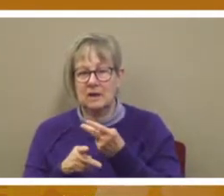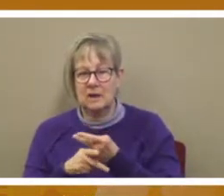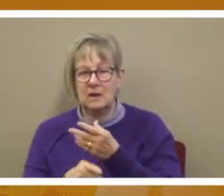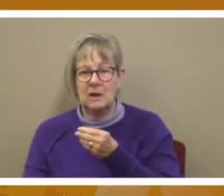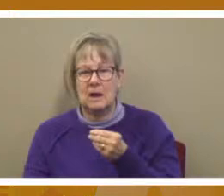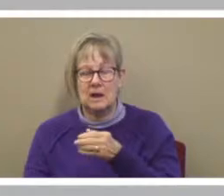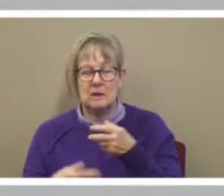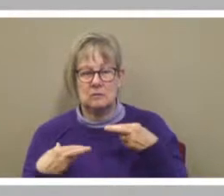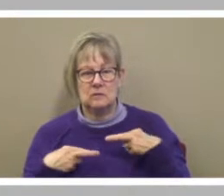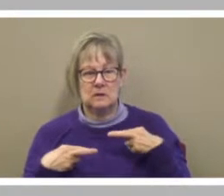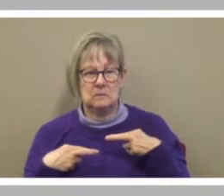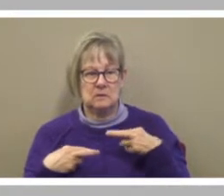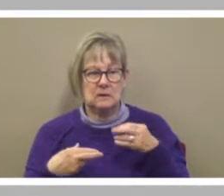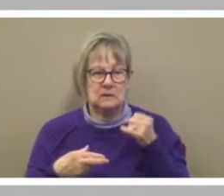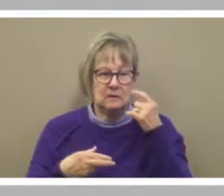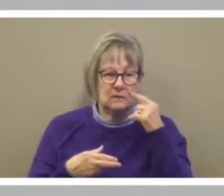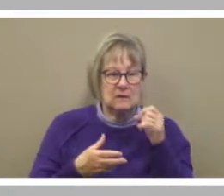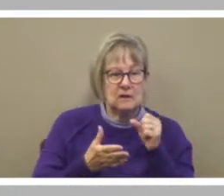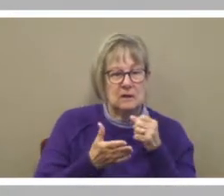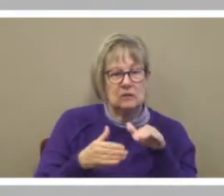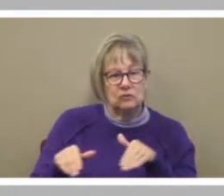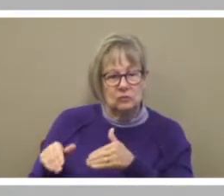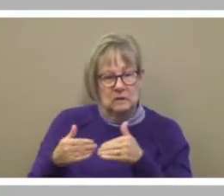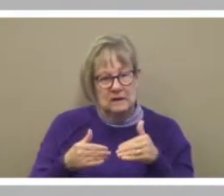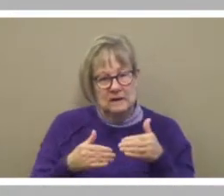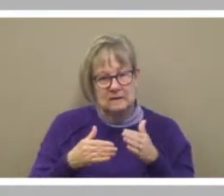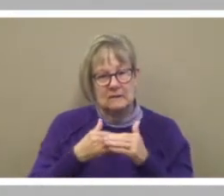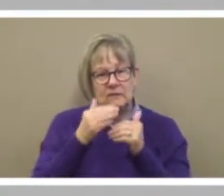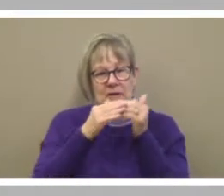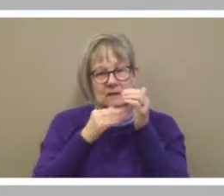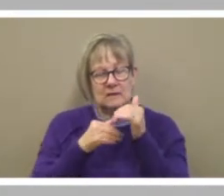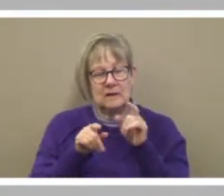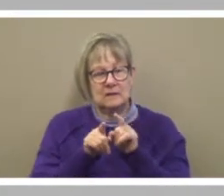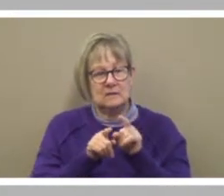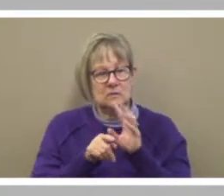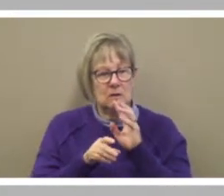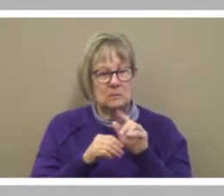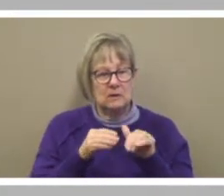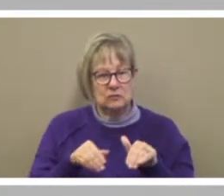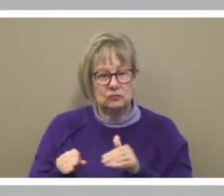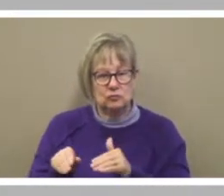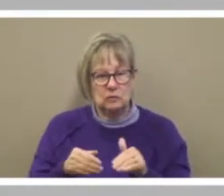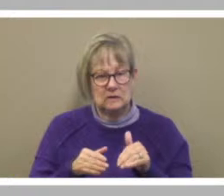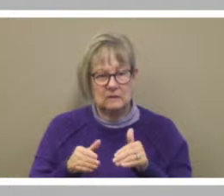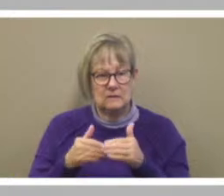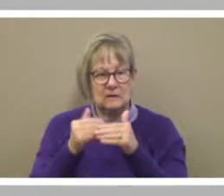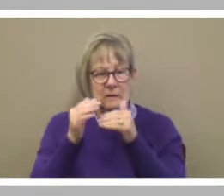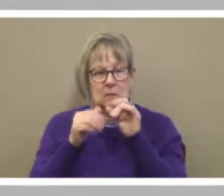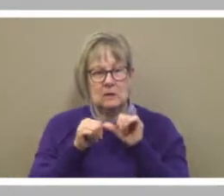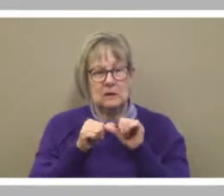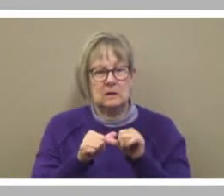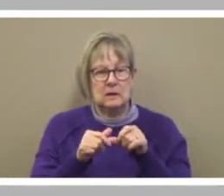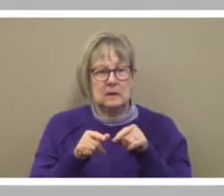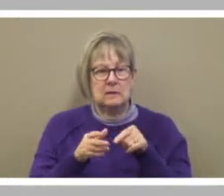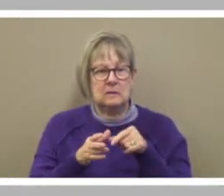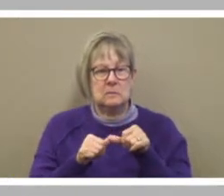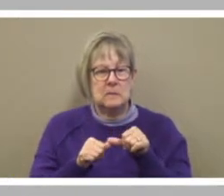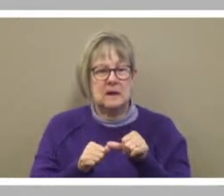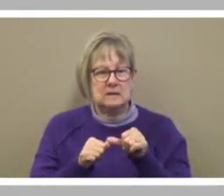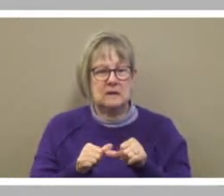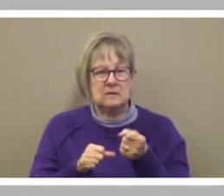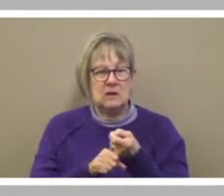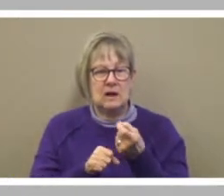So streets and facilities. As I highlight streets and facilities, we're going to continue to maintain our annual funding,